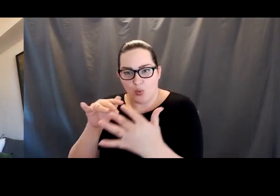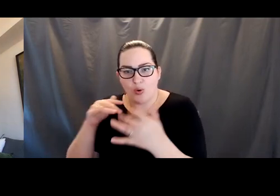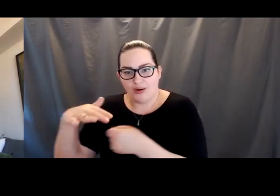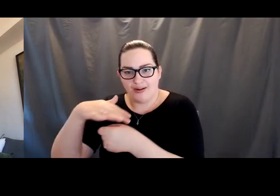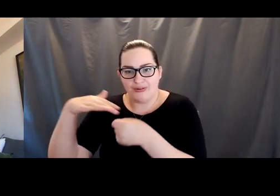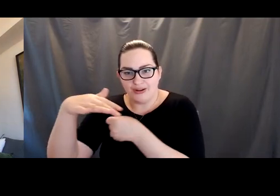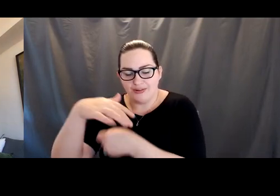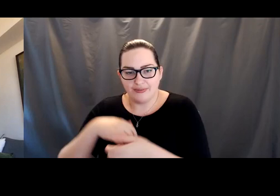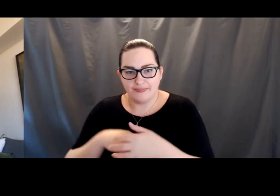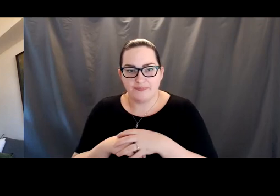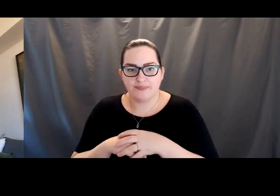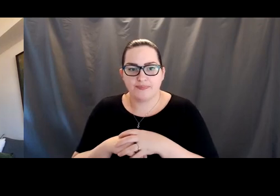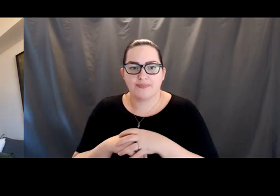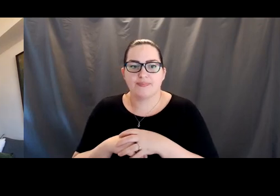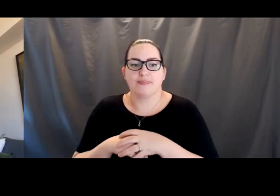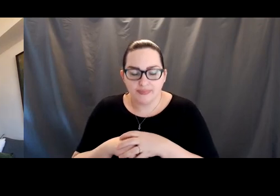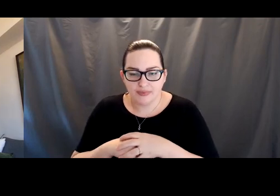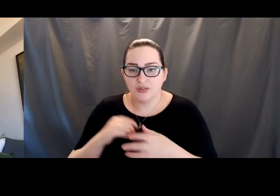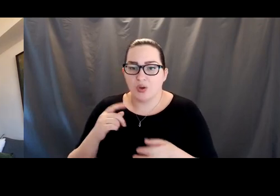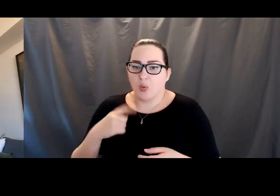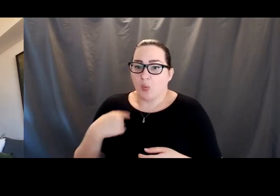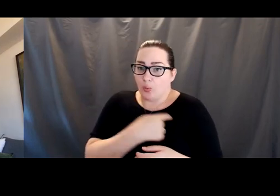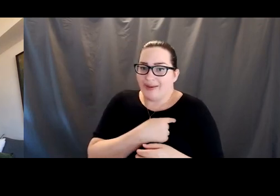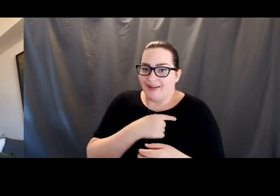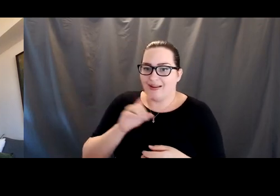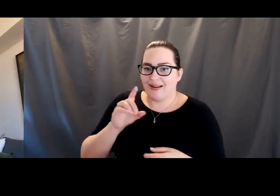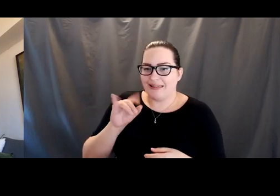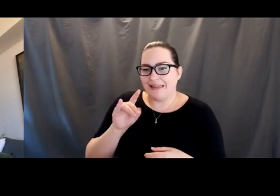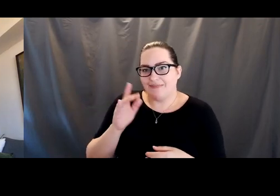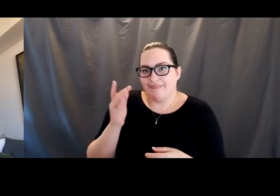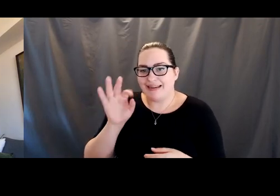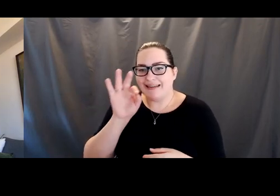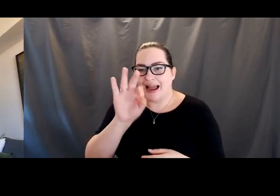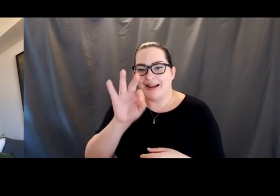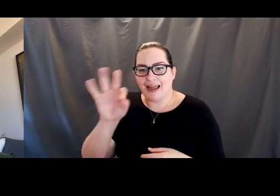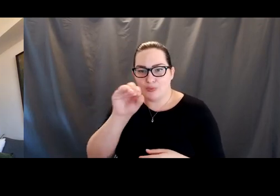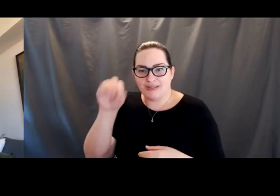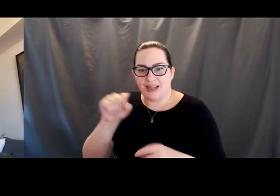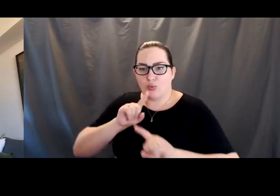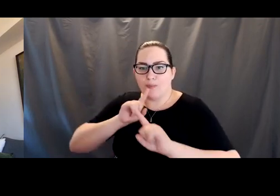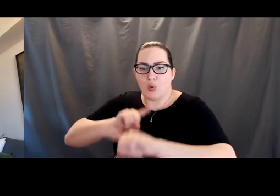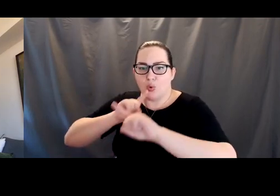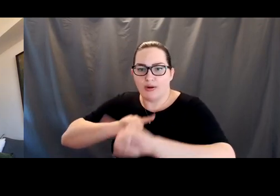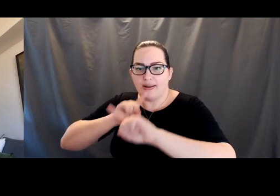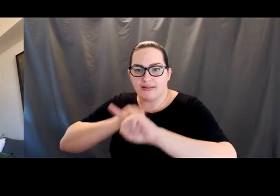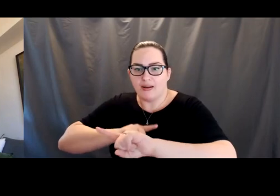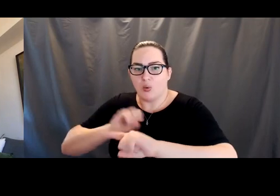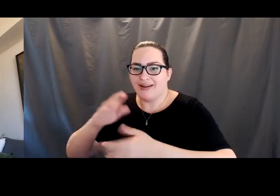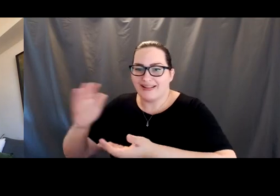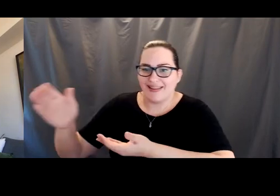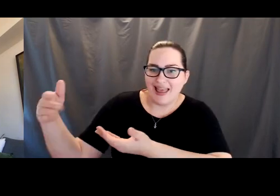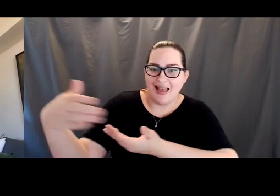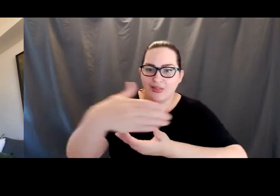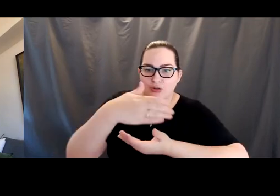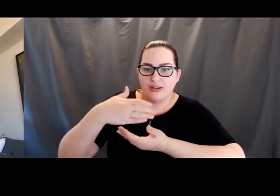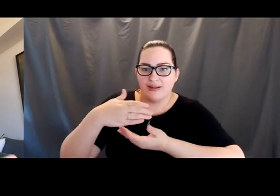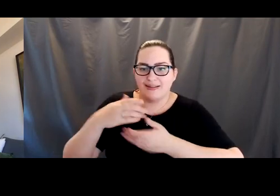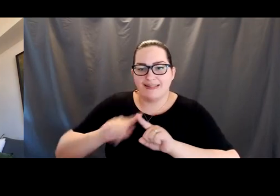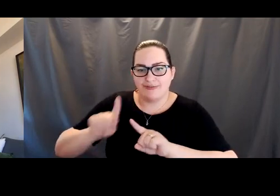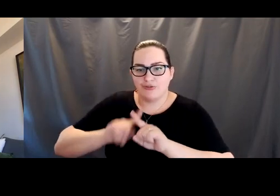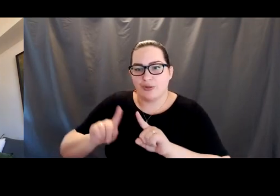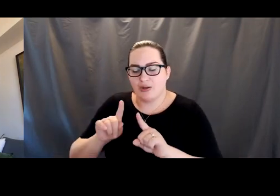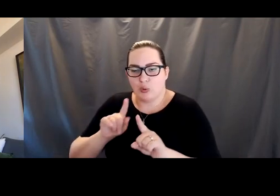up doing 99% of the reporting, or even just gathering, aggregating reports that were out there